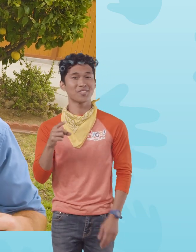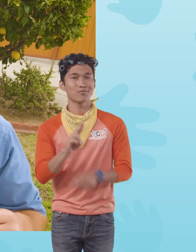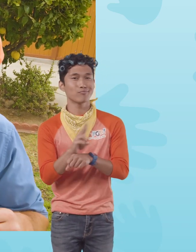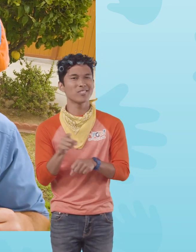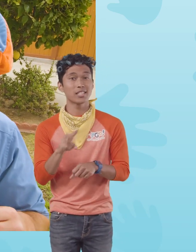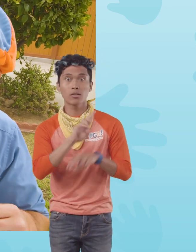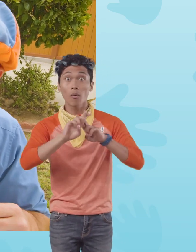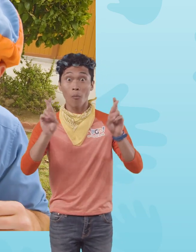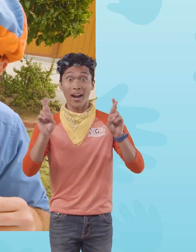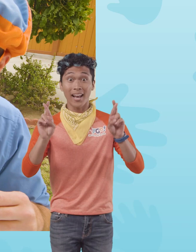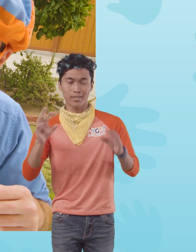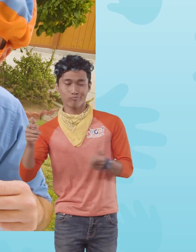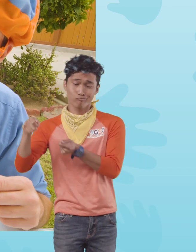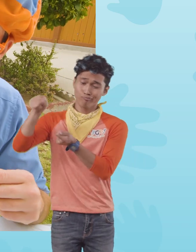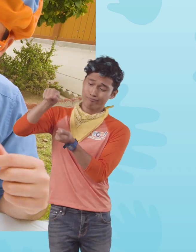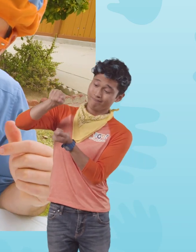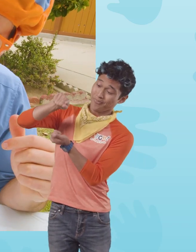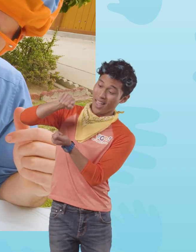these. Ready? Here we go.